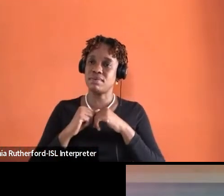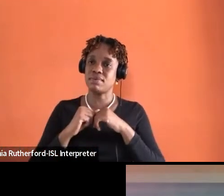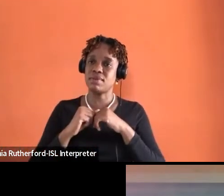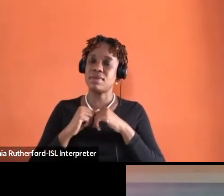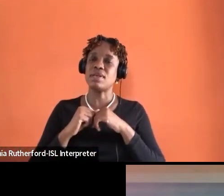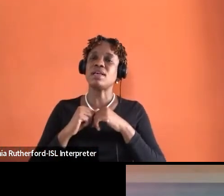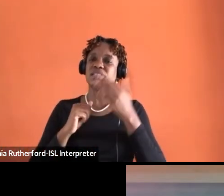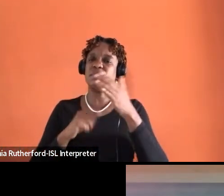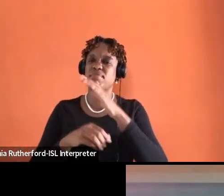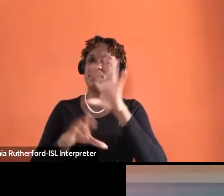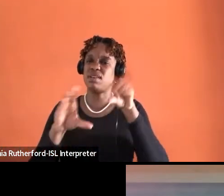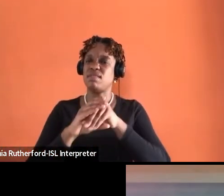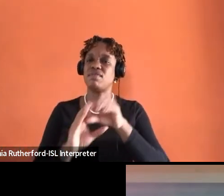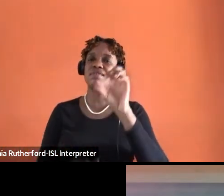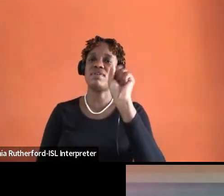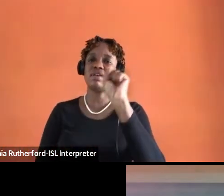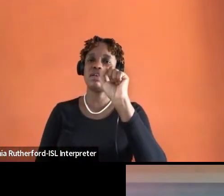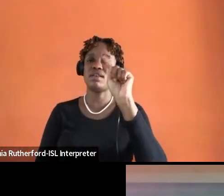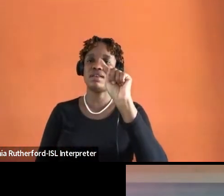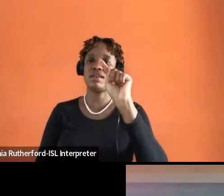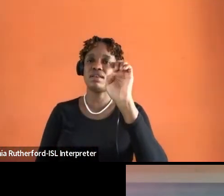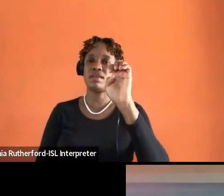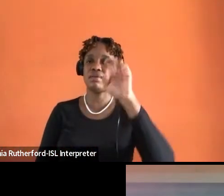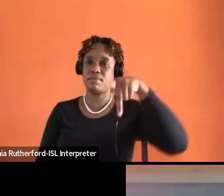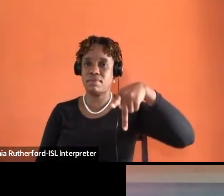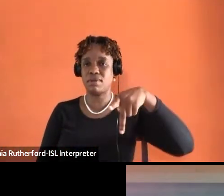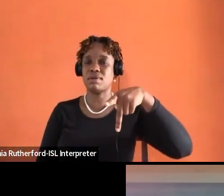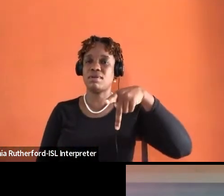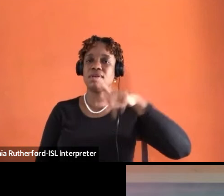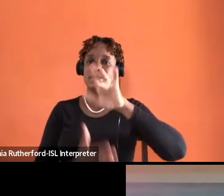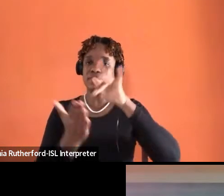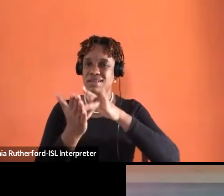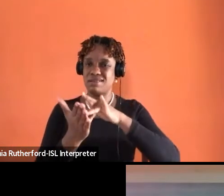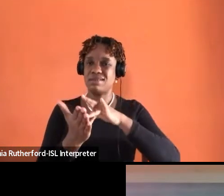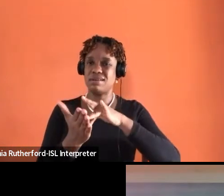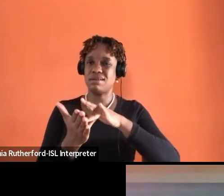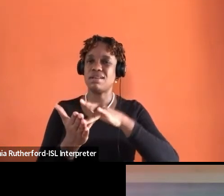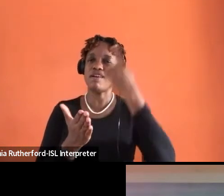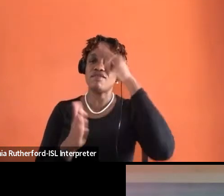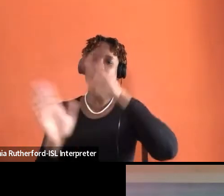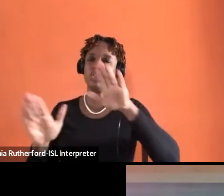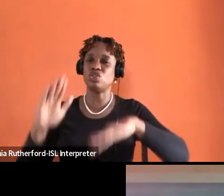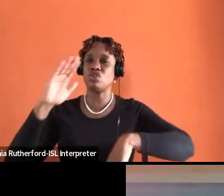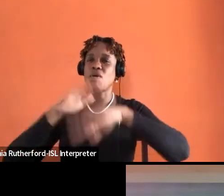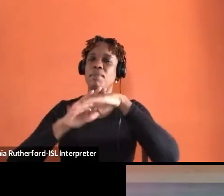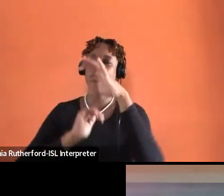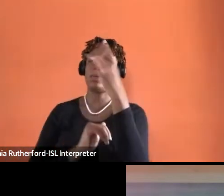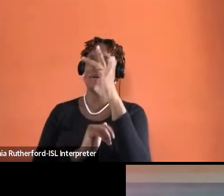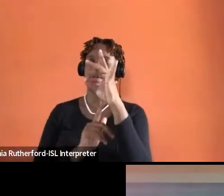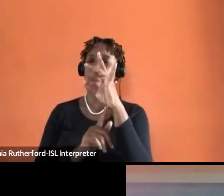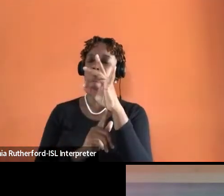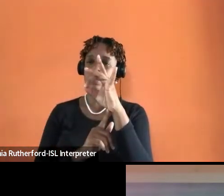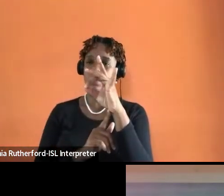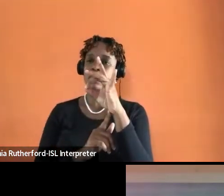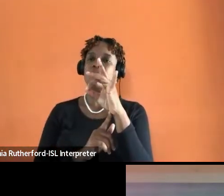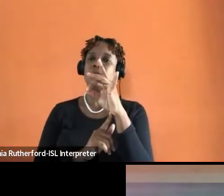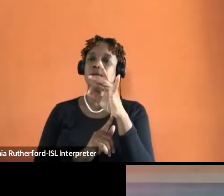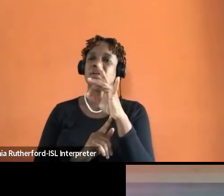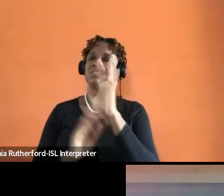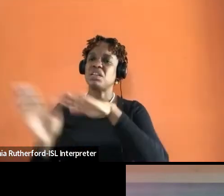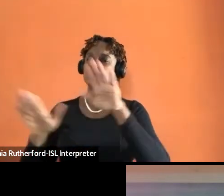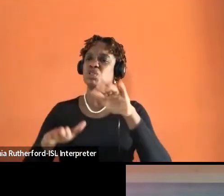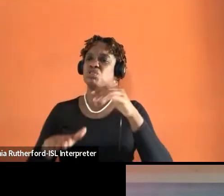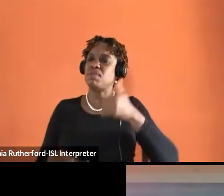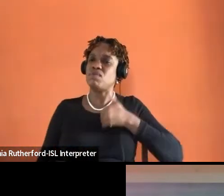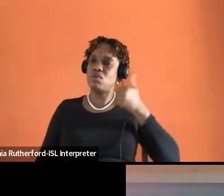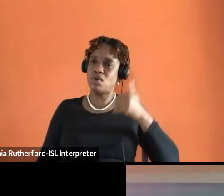that center only accommodates children up to age 18. But the children were primarily younger age. We